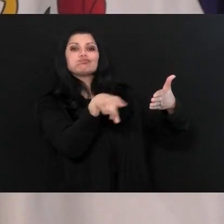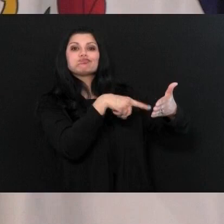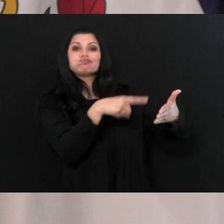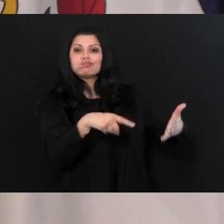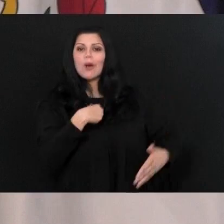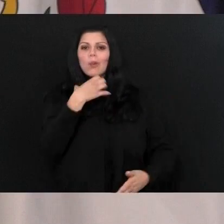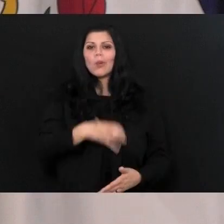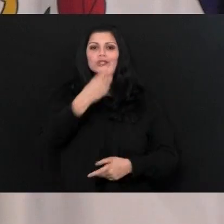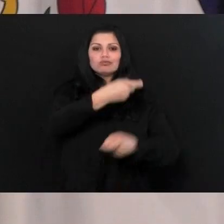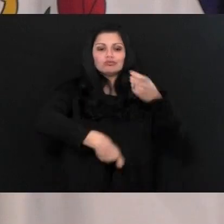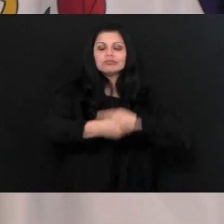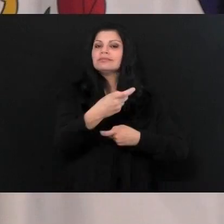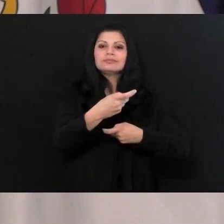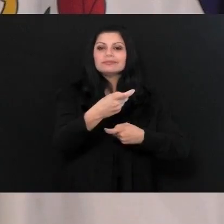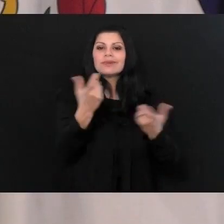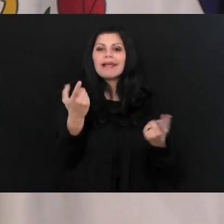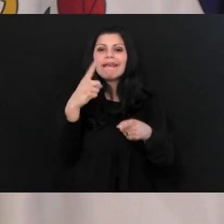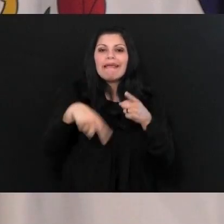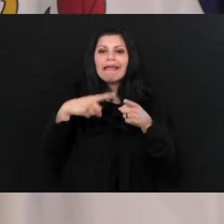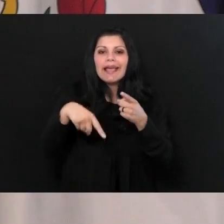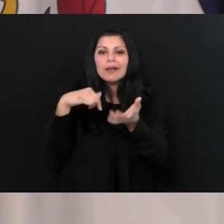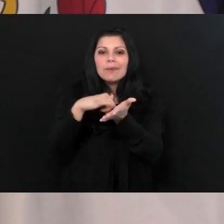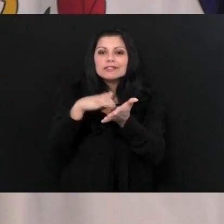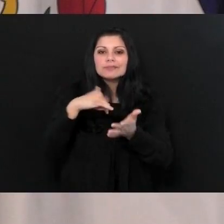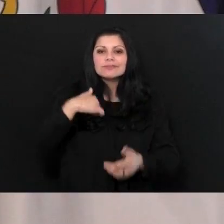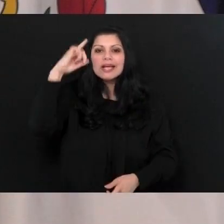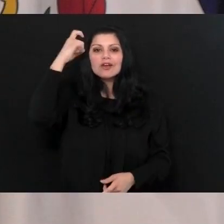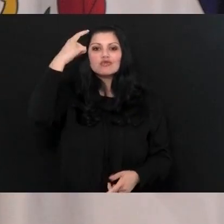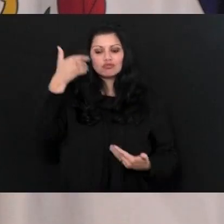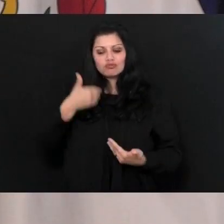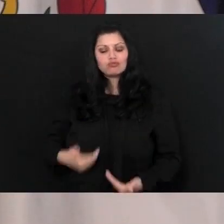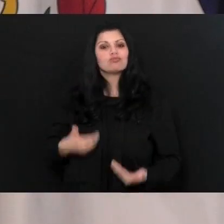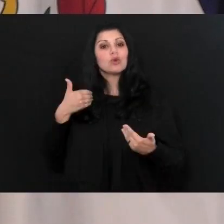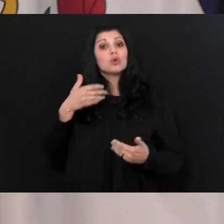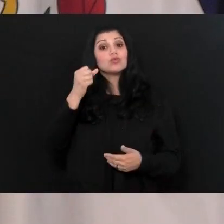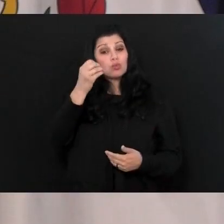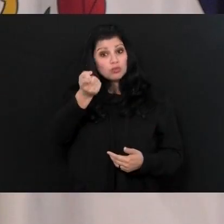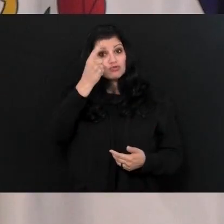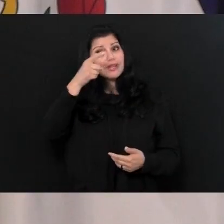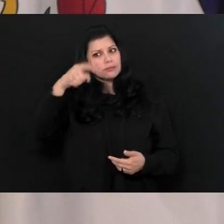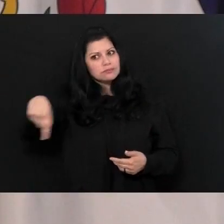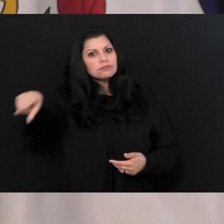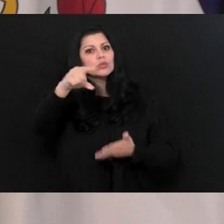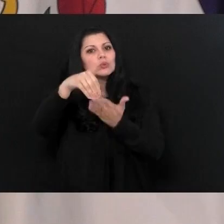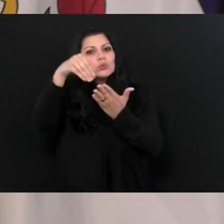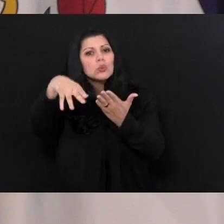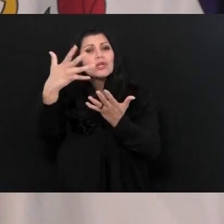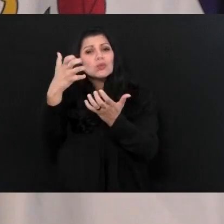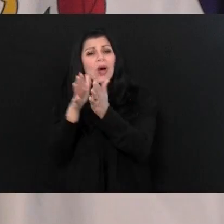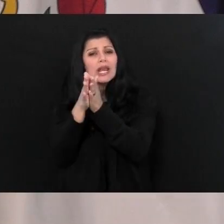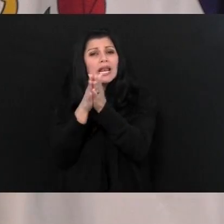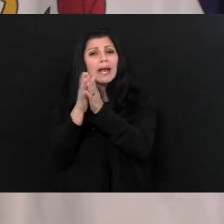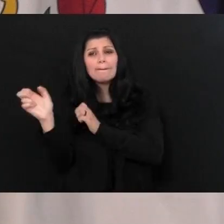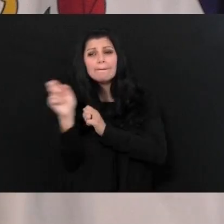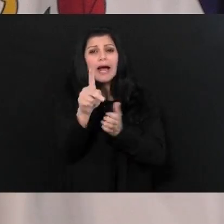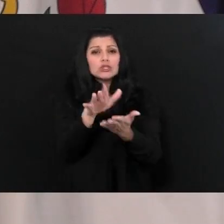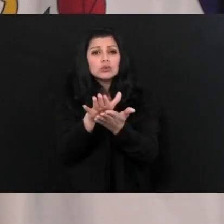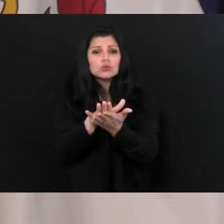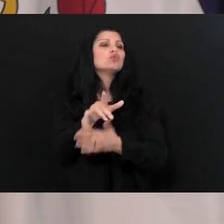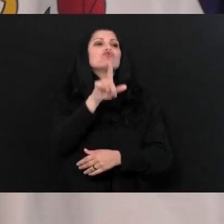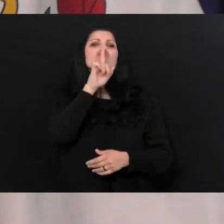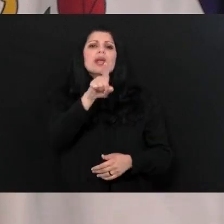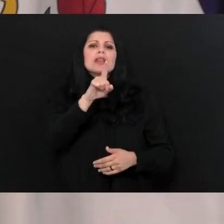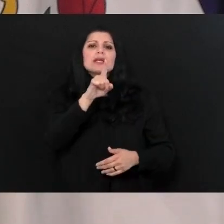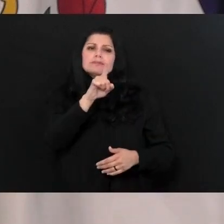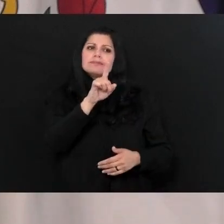back to school. And I commend our teachers. I don't know where our leadership is